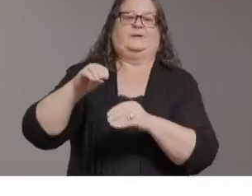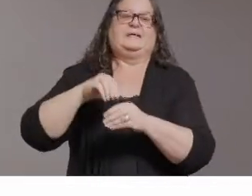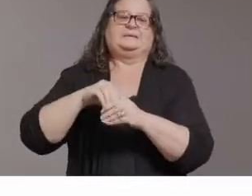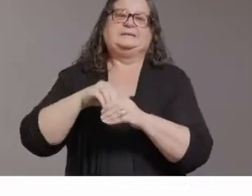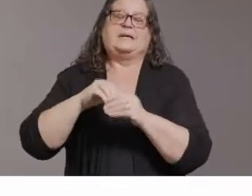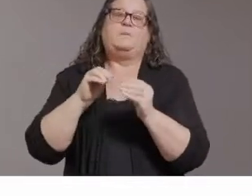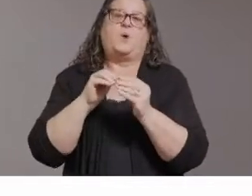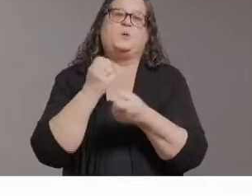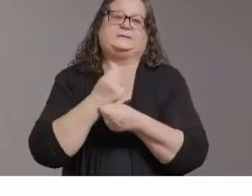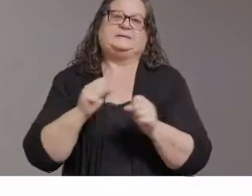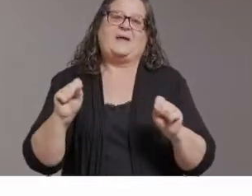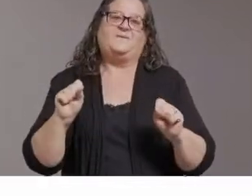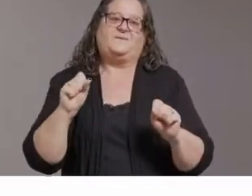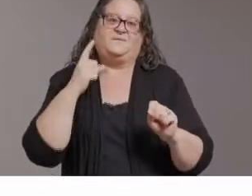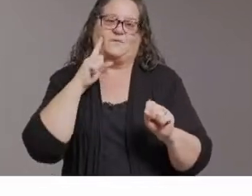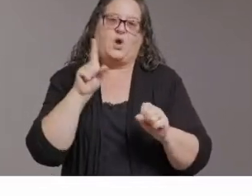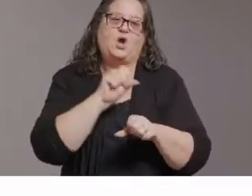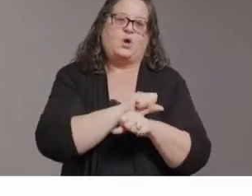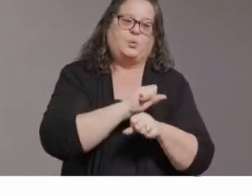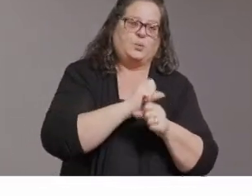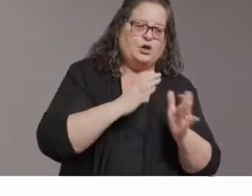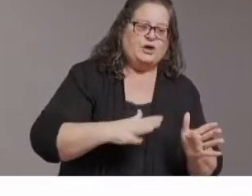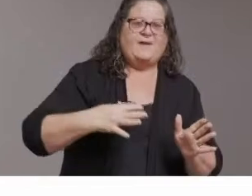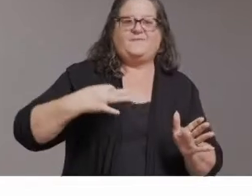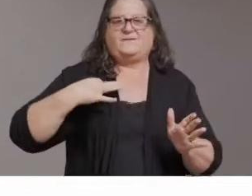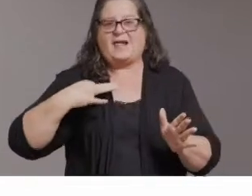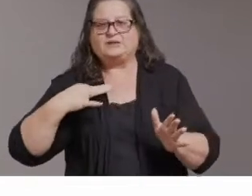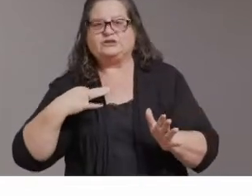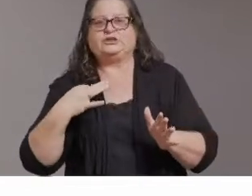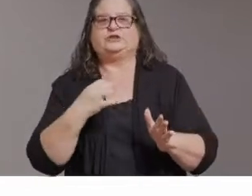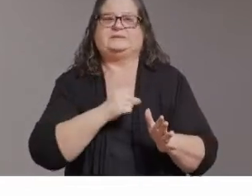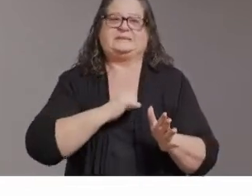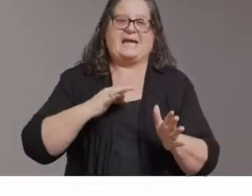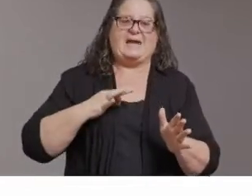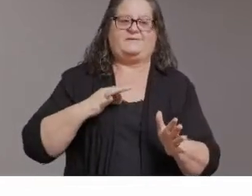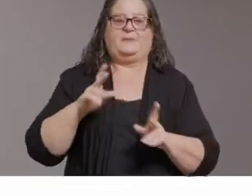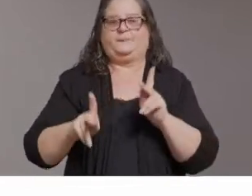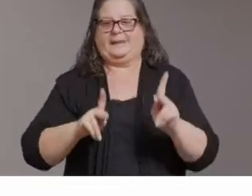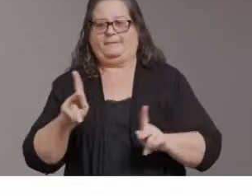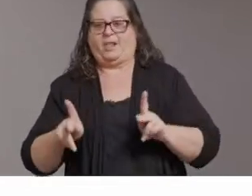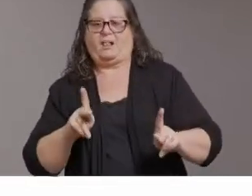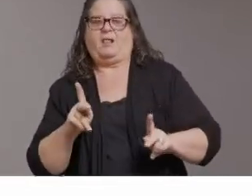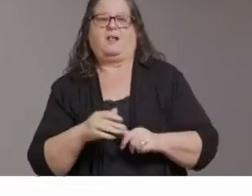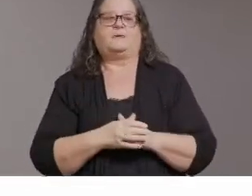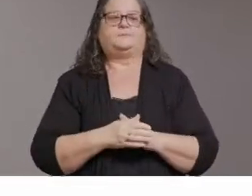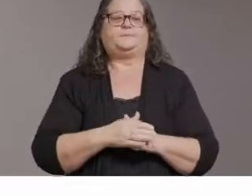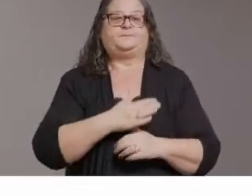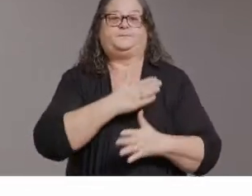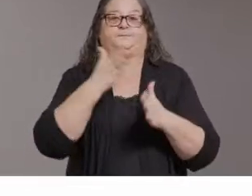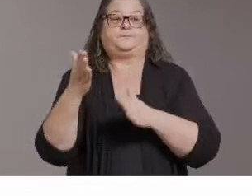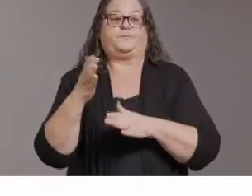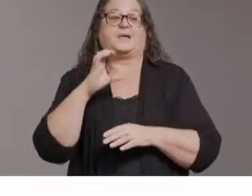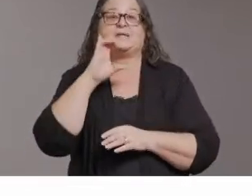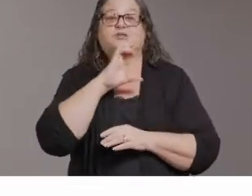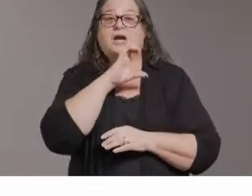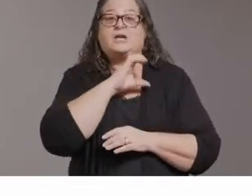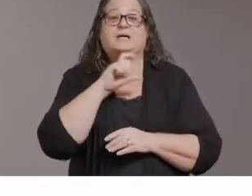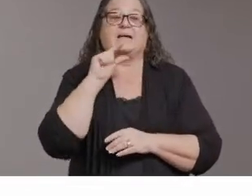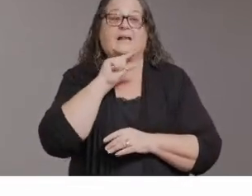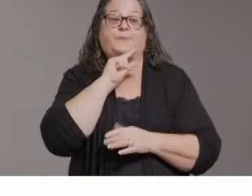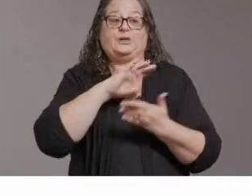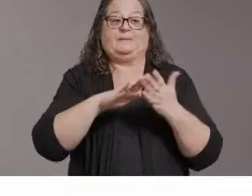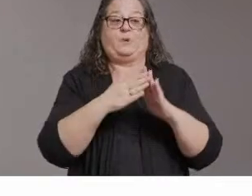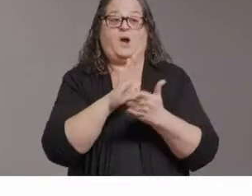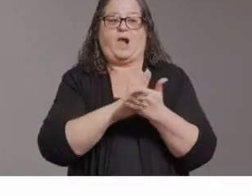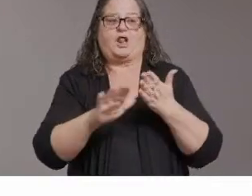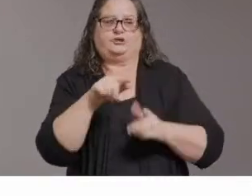For our Chandler Gilbert Community College, that site ceased operations on April 3rd and then